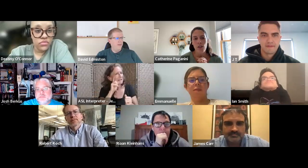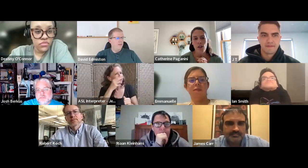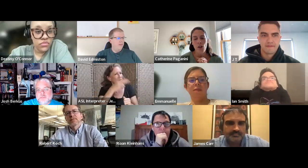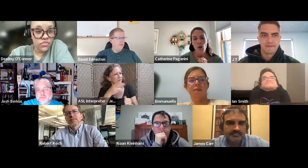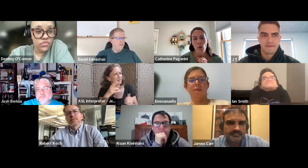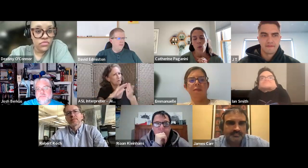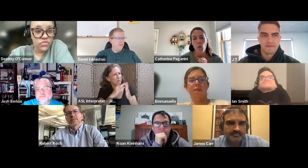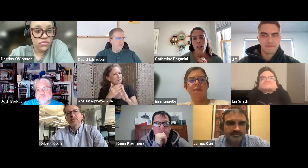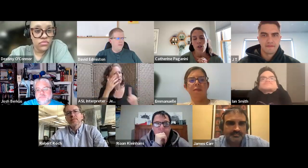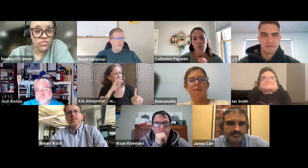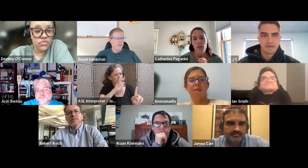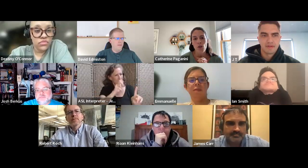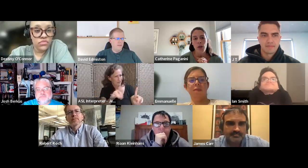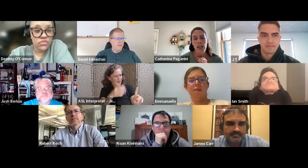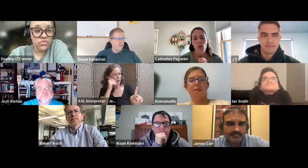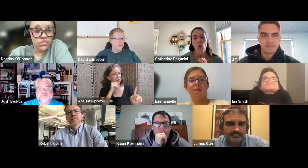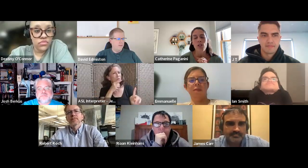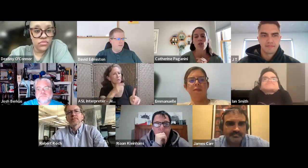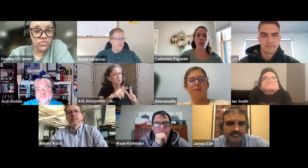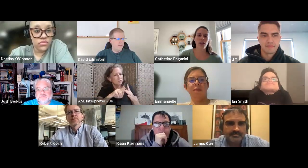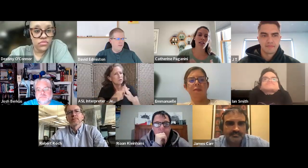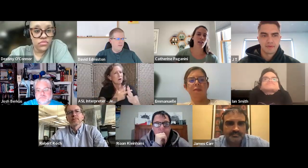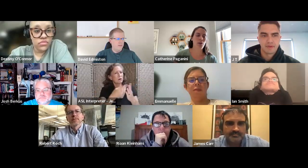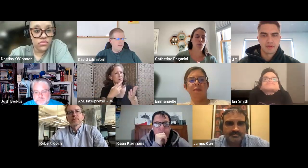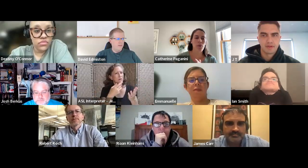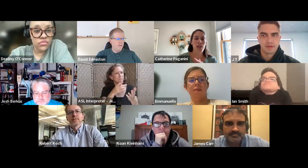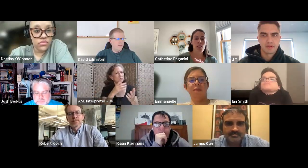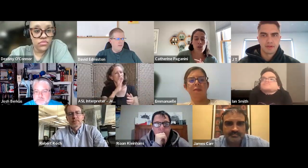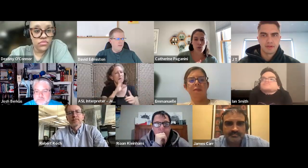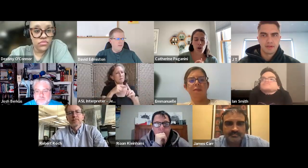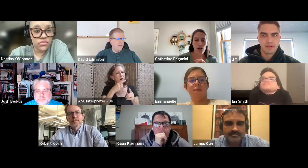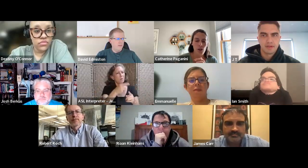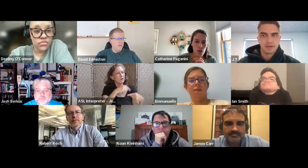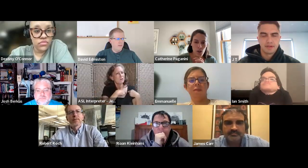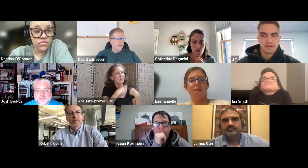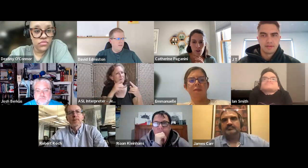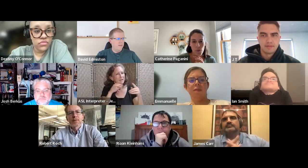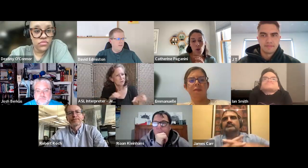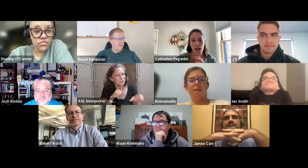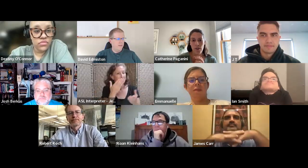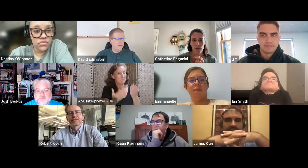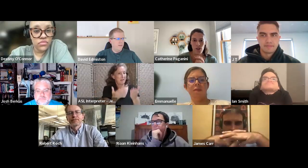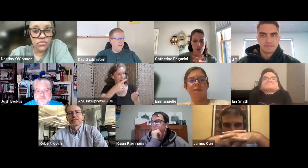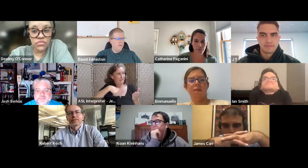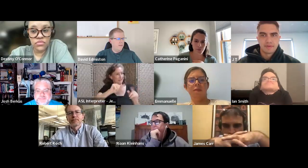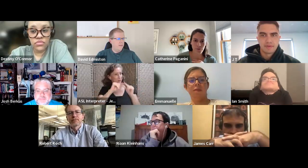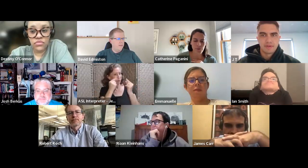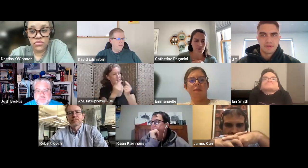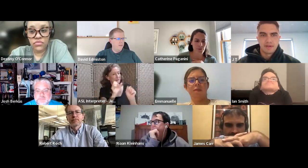about what you've been doing and what you think maybe this group could learn from your